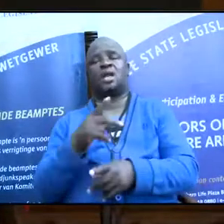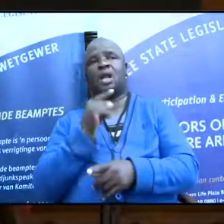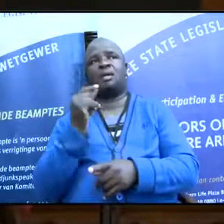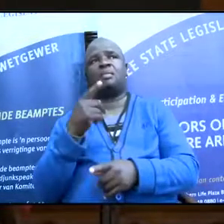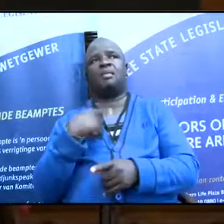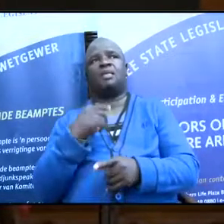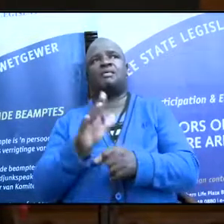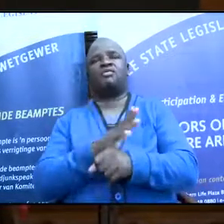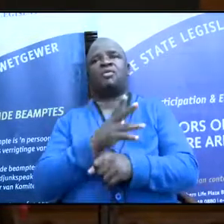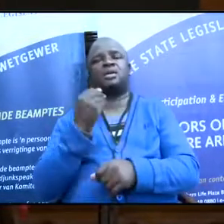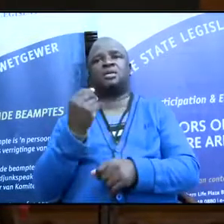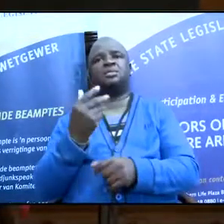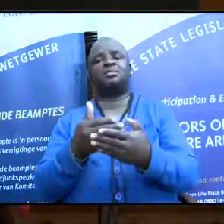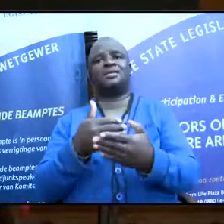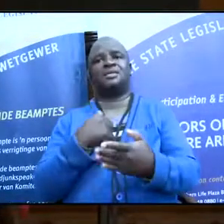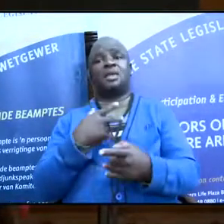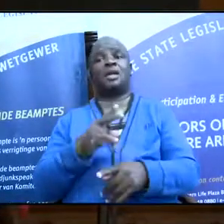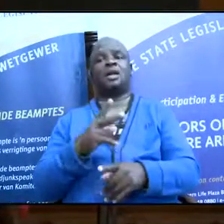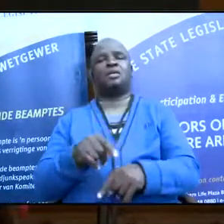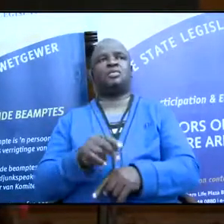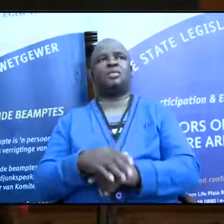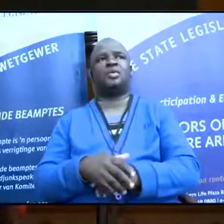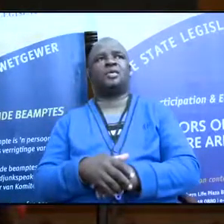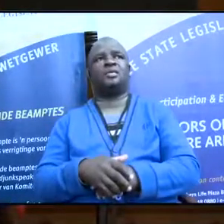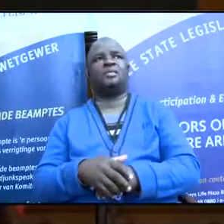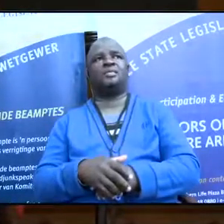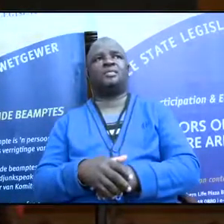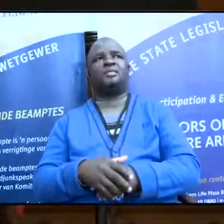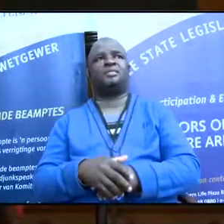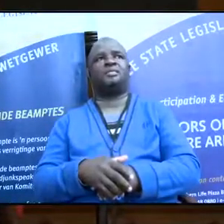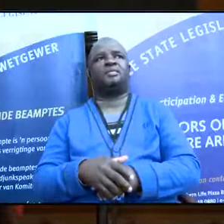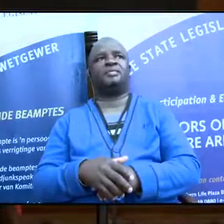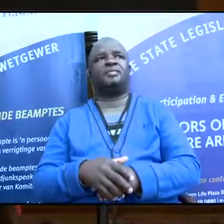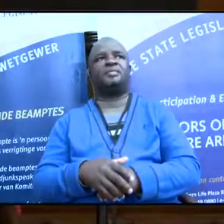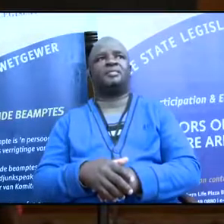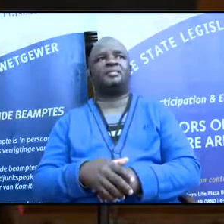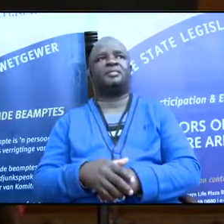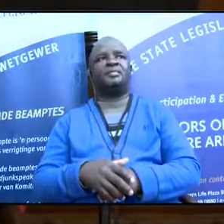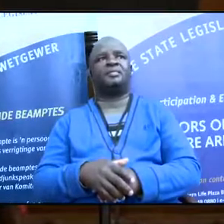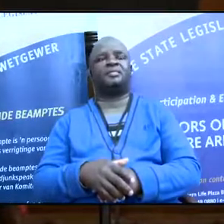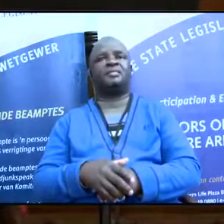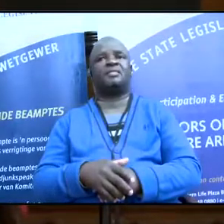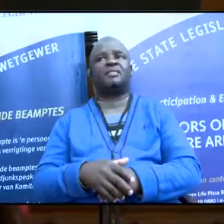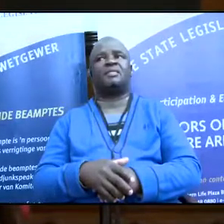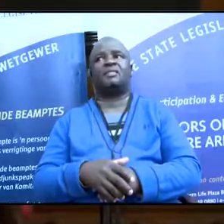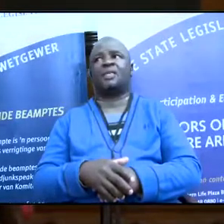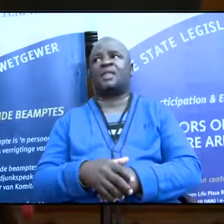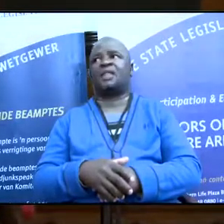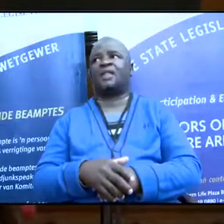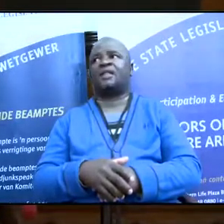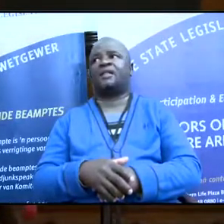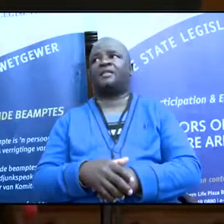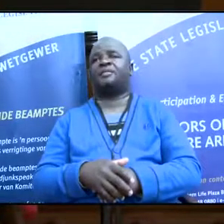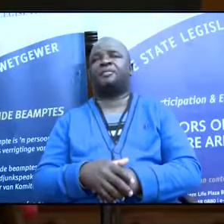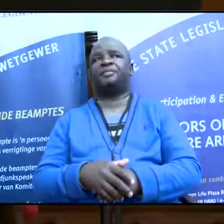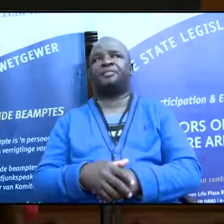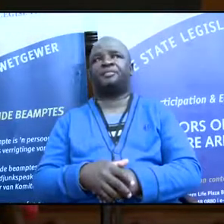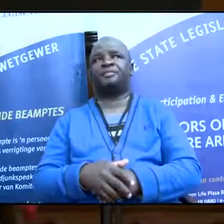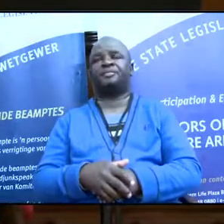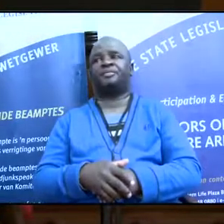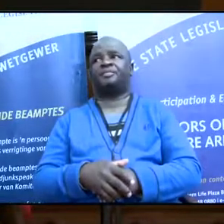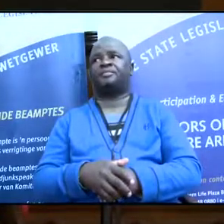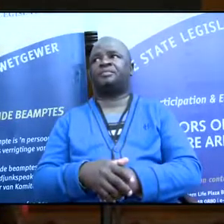serenity delicico when we were still saving we are also having